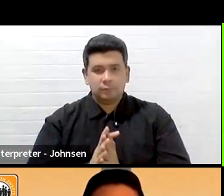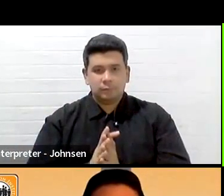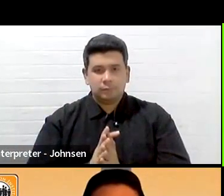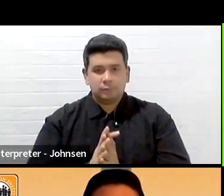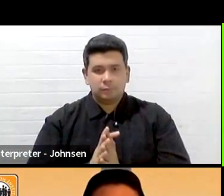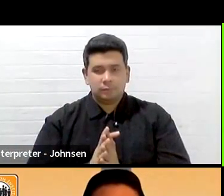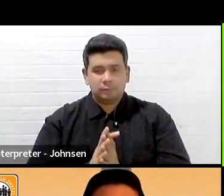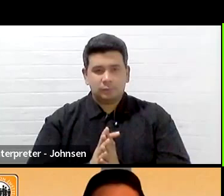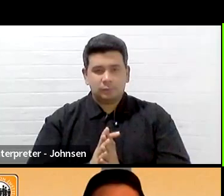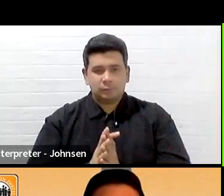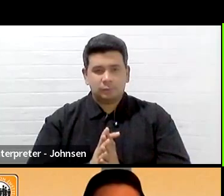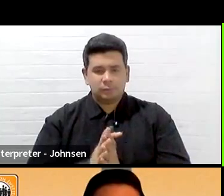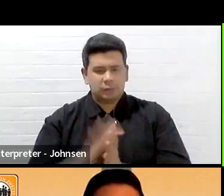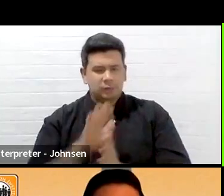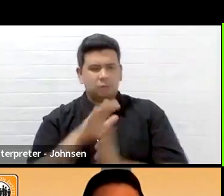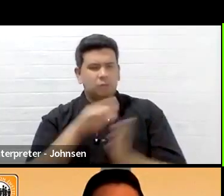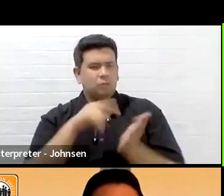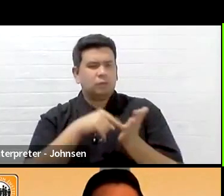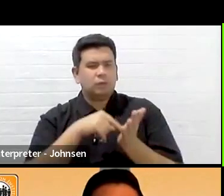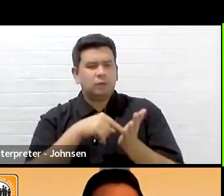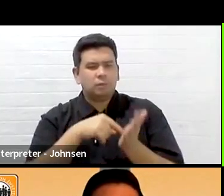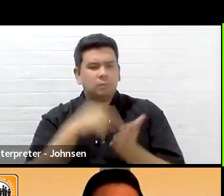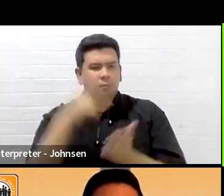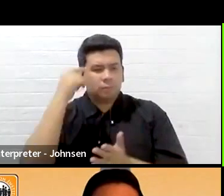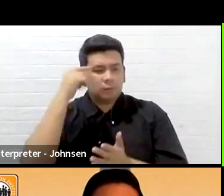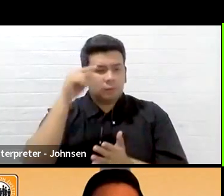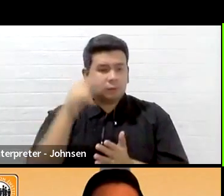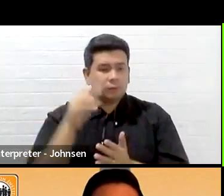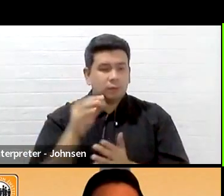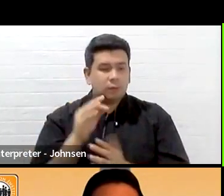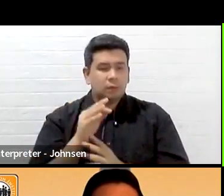forecasting model you have? For 2021, do you have?